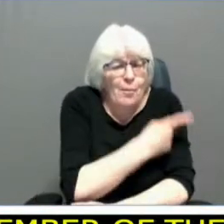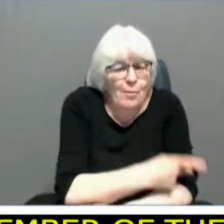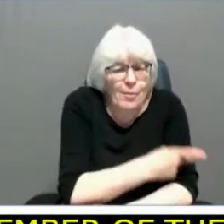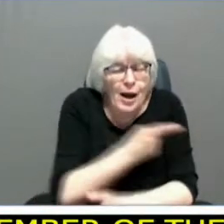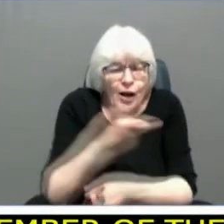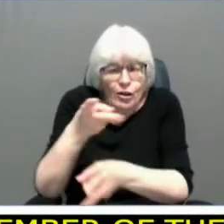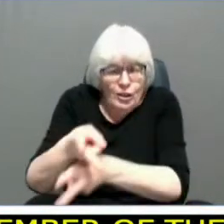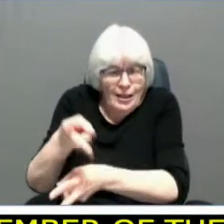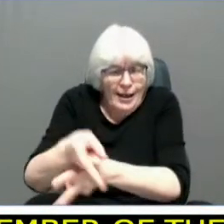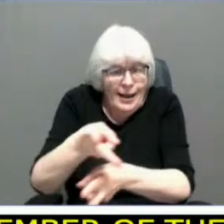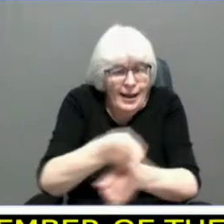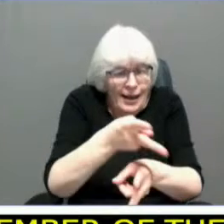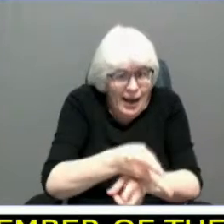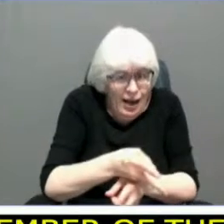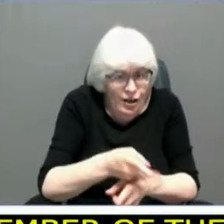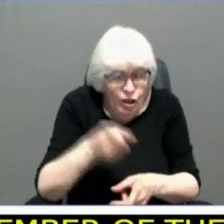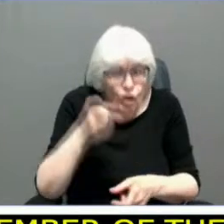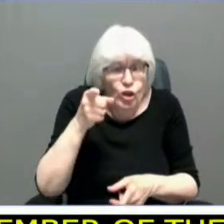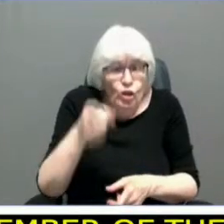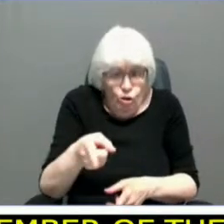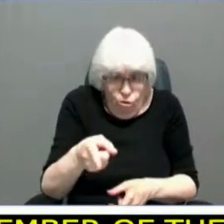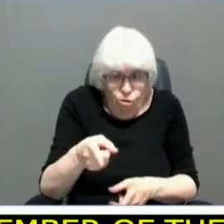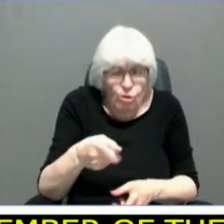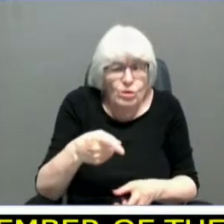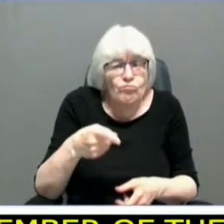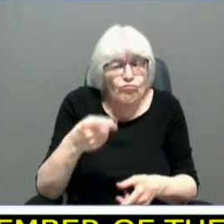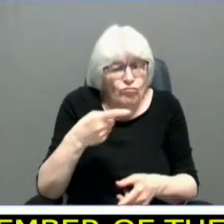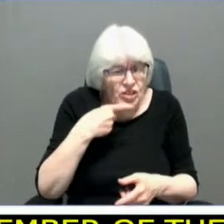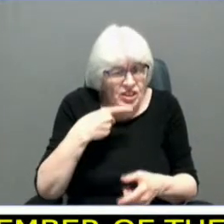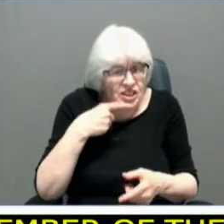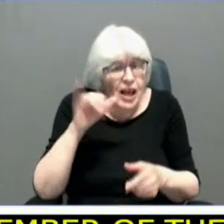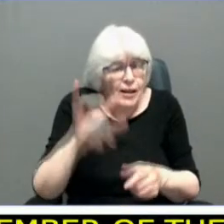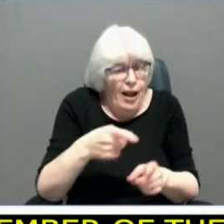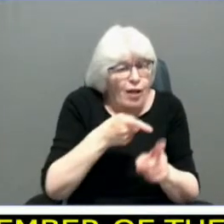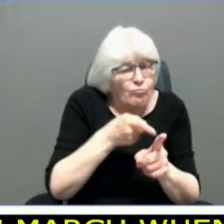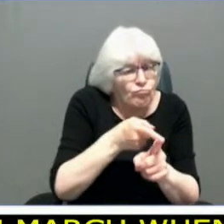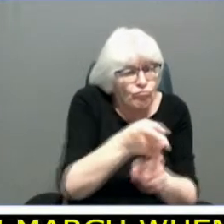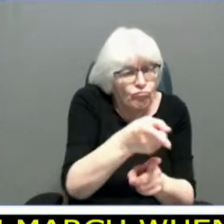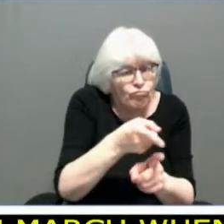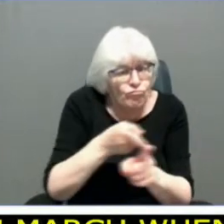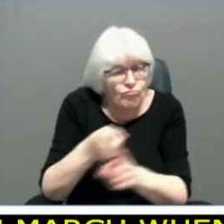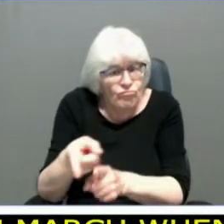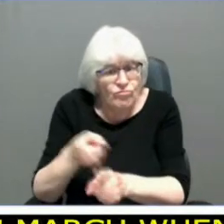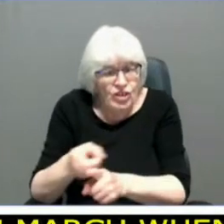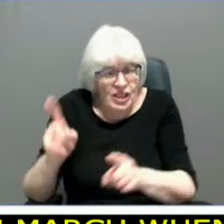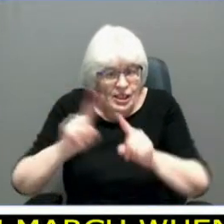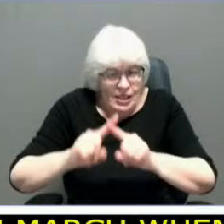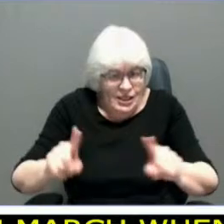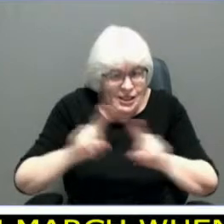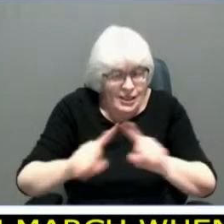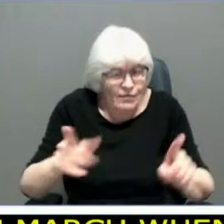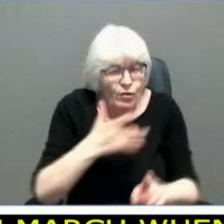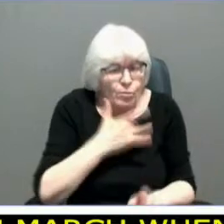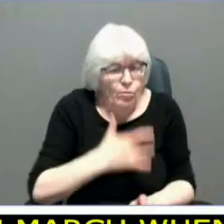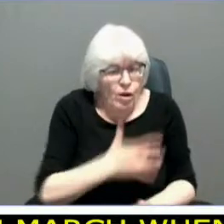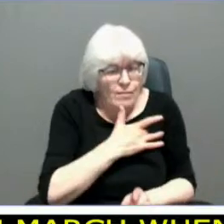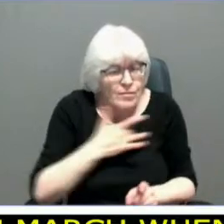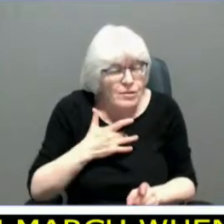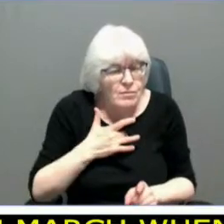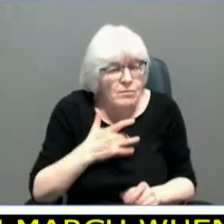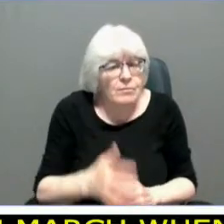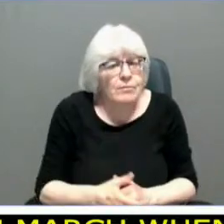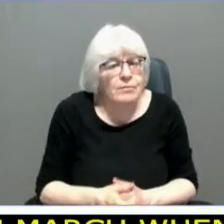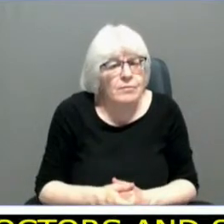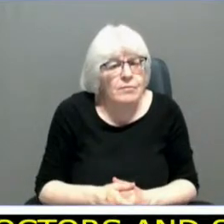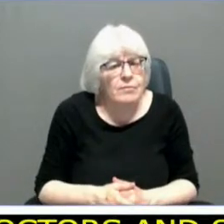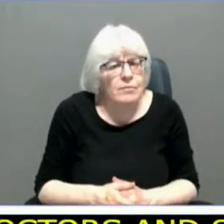to identify some different specialties in your respective provinces that had excess capacity. I just wanted to hear from